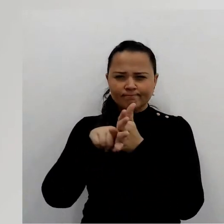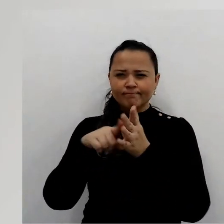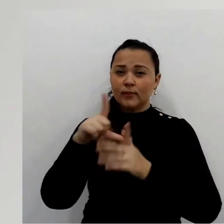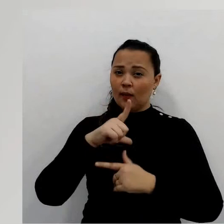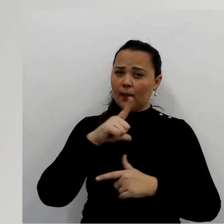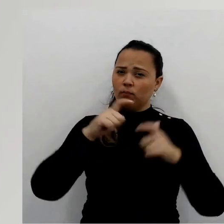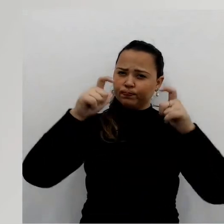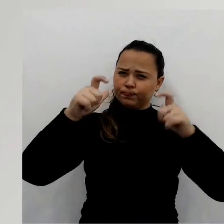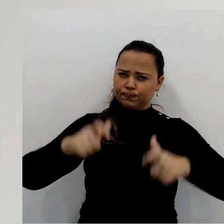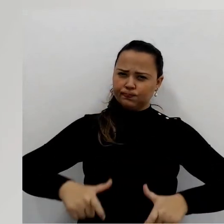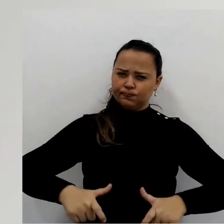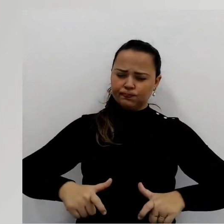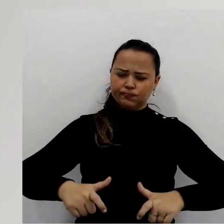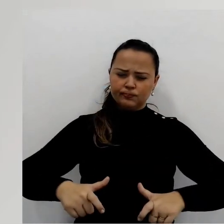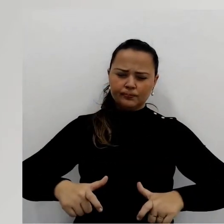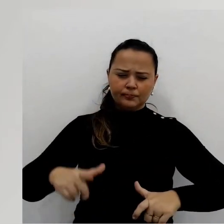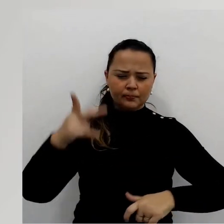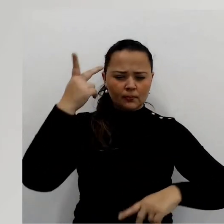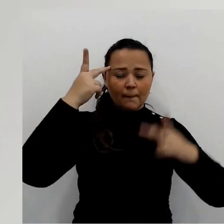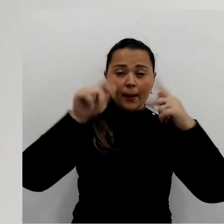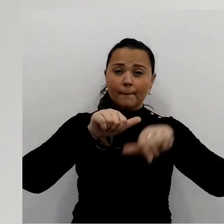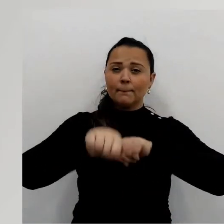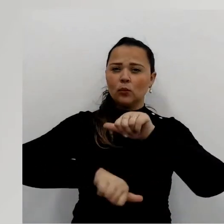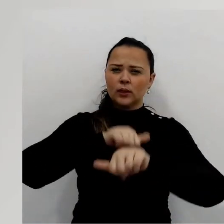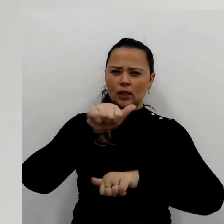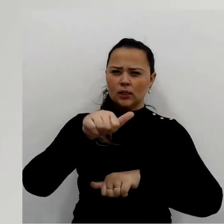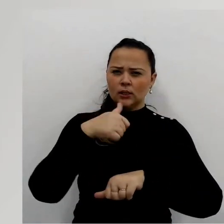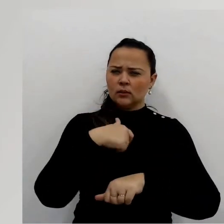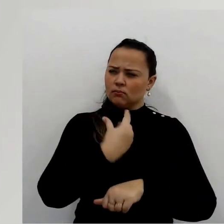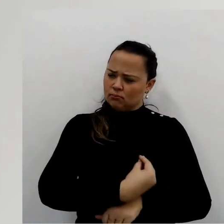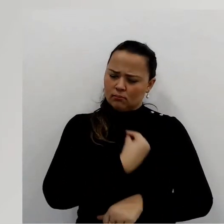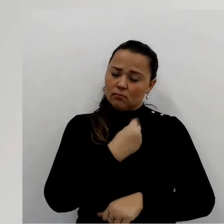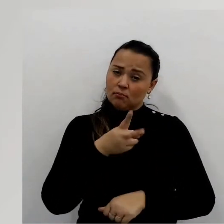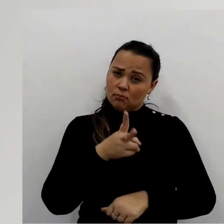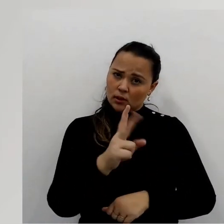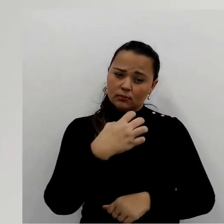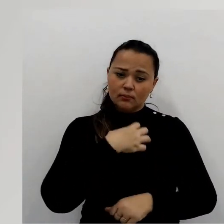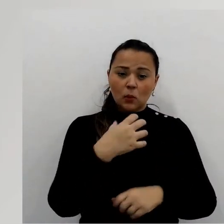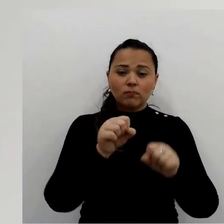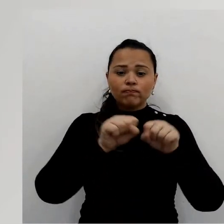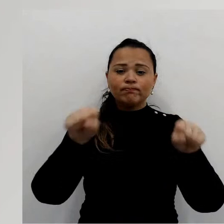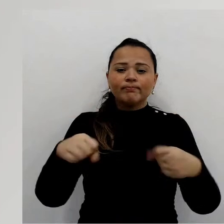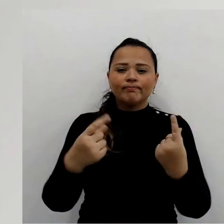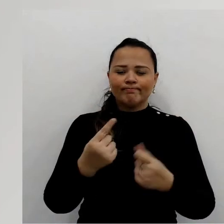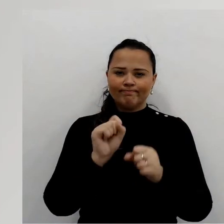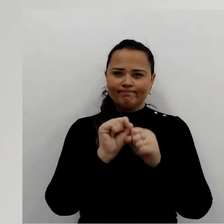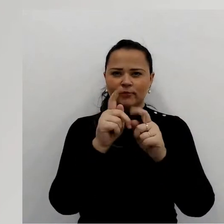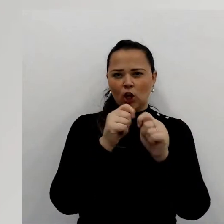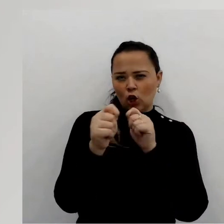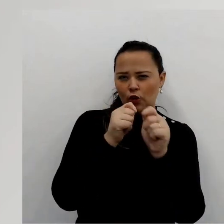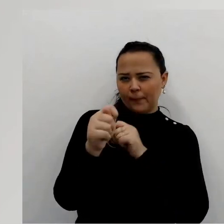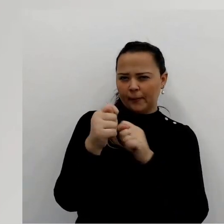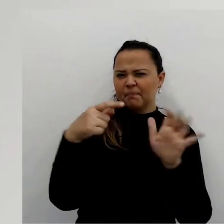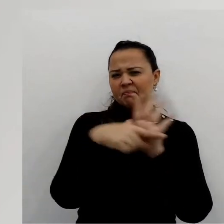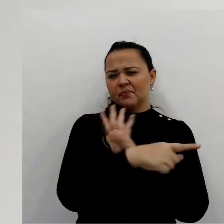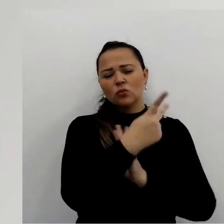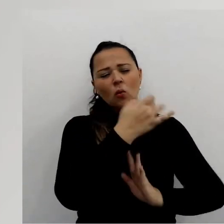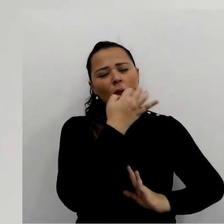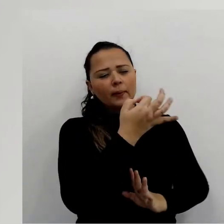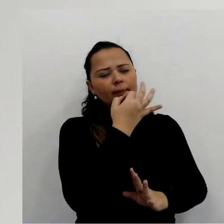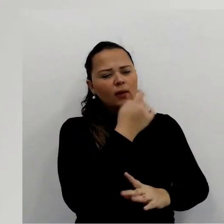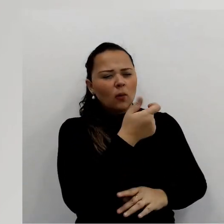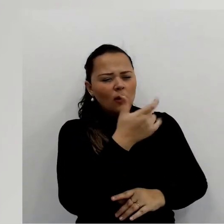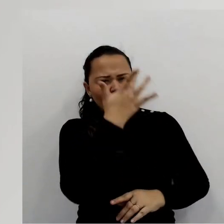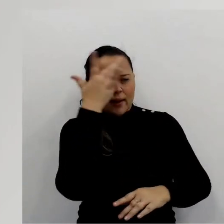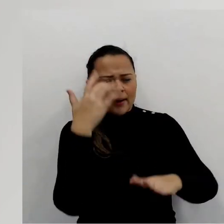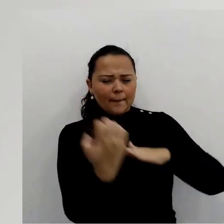economy situation, what do you suggest for that small companies to keep up with new technology?